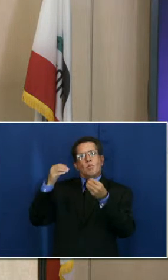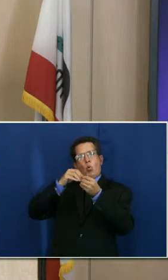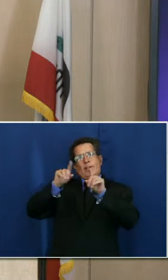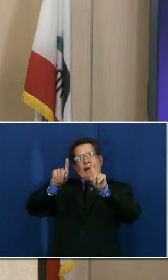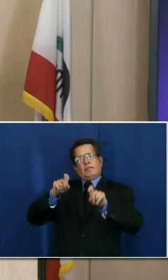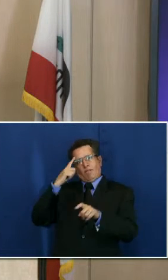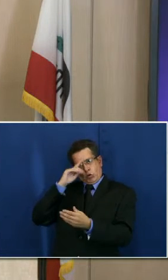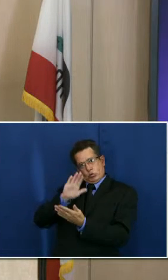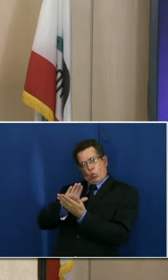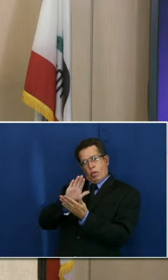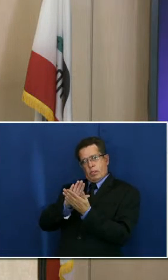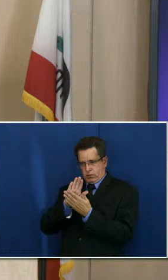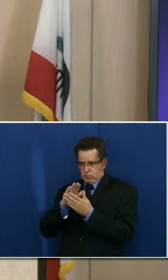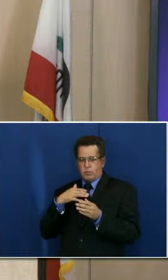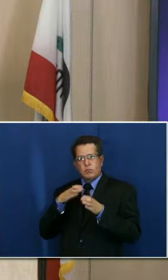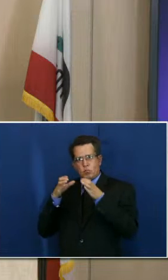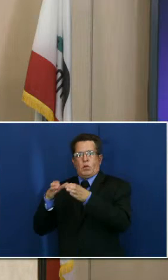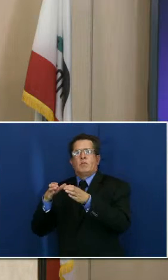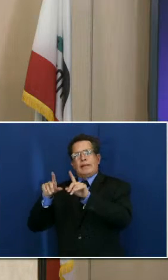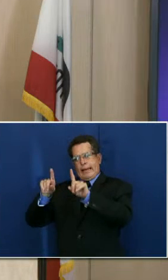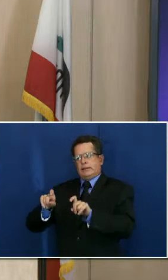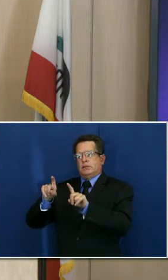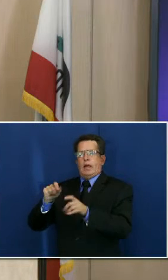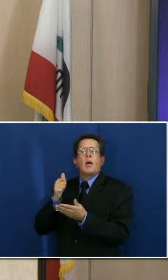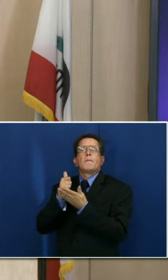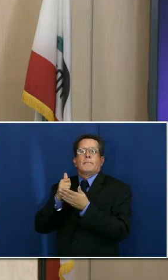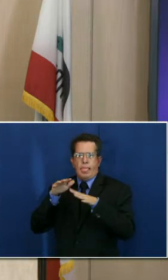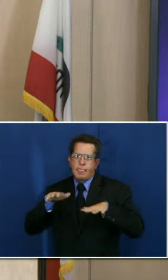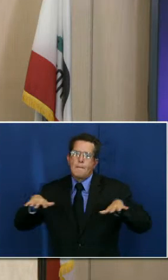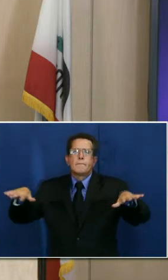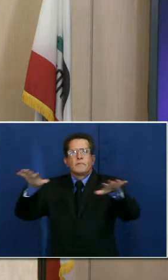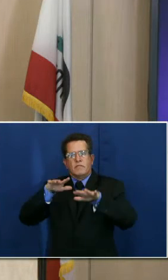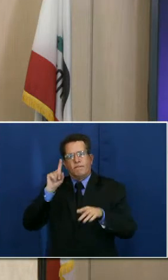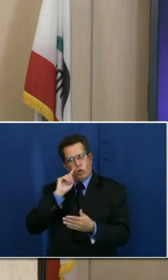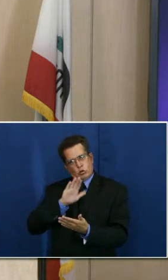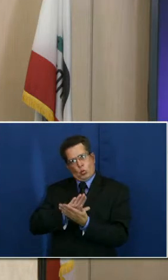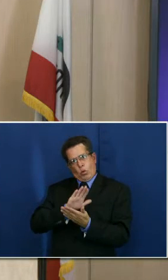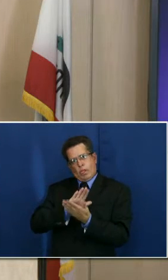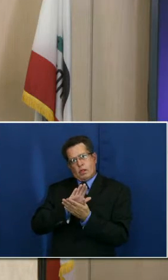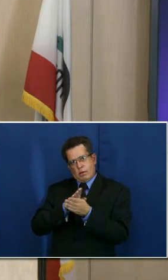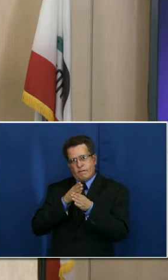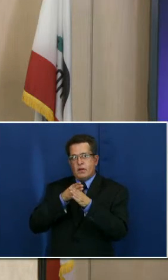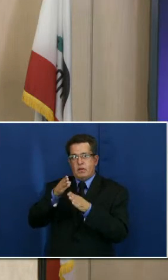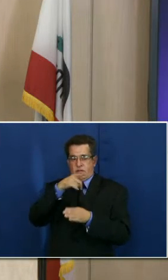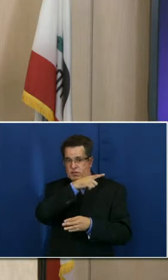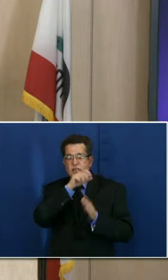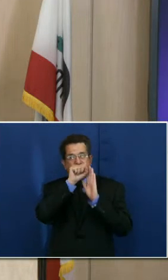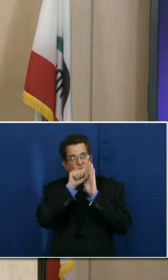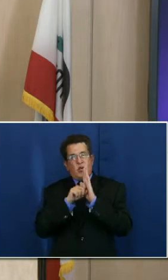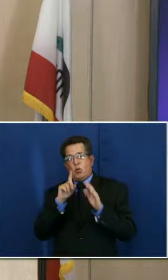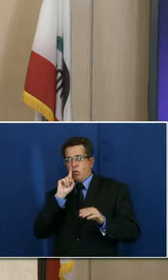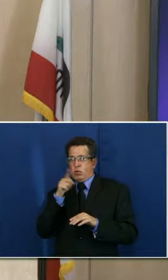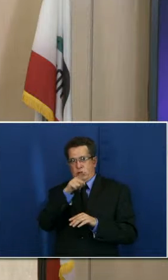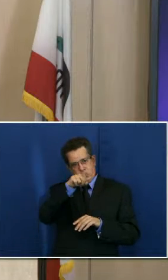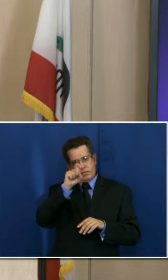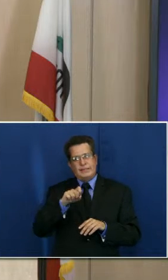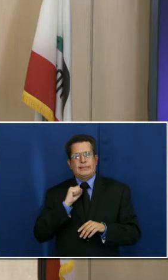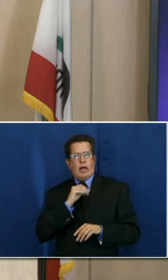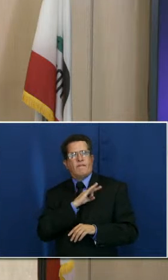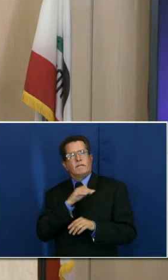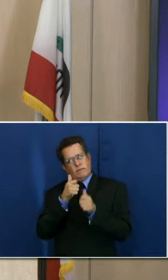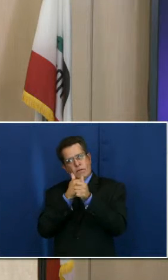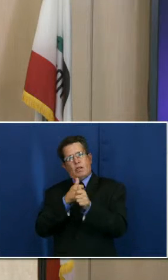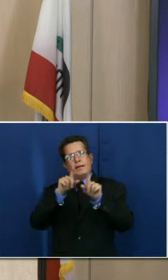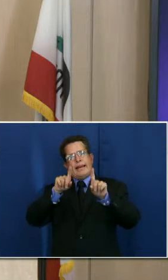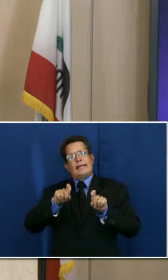school staff and personnel who are there. State guidance says that schools shall test their staff, and then they make a